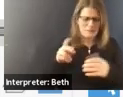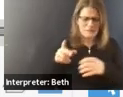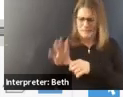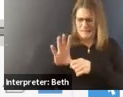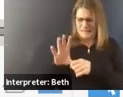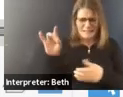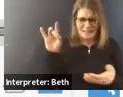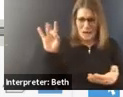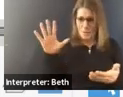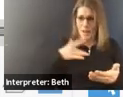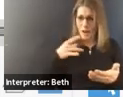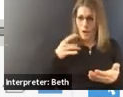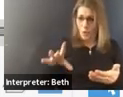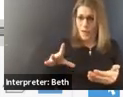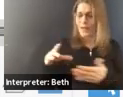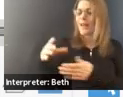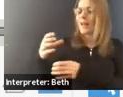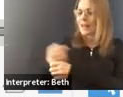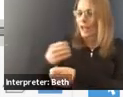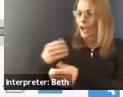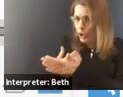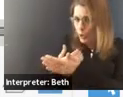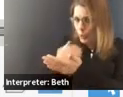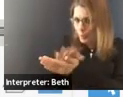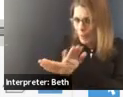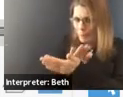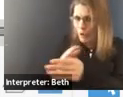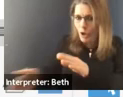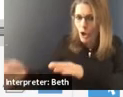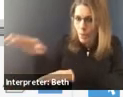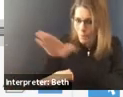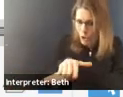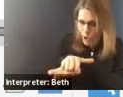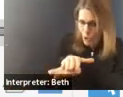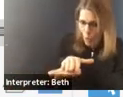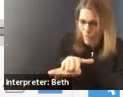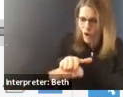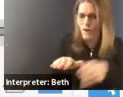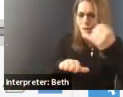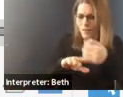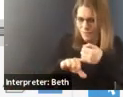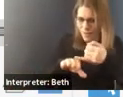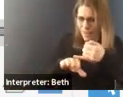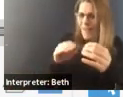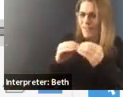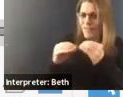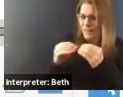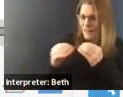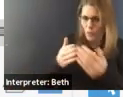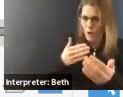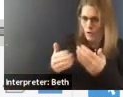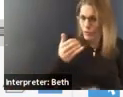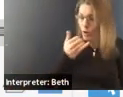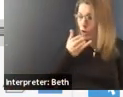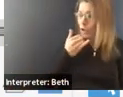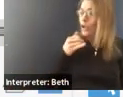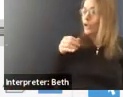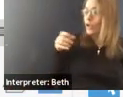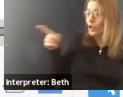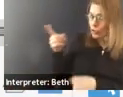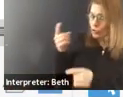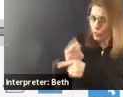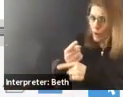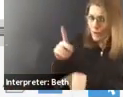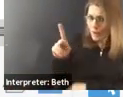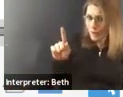fix what's wrong. Because to your point, Kim, people get frustrated because it doesn't look right, something's